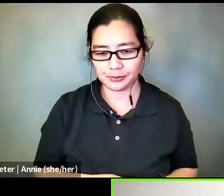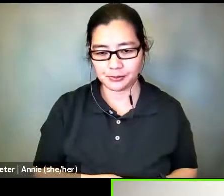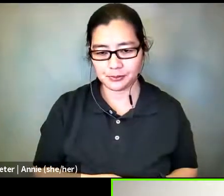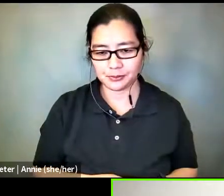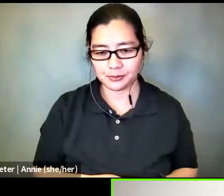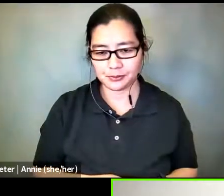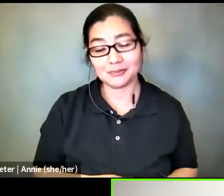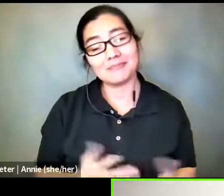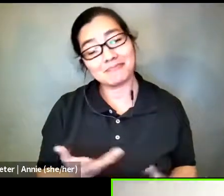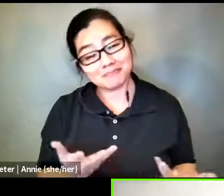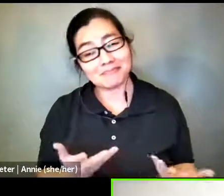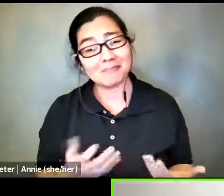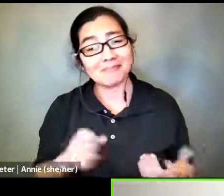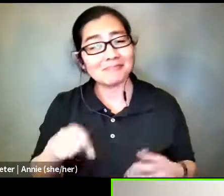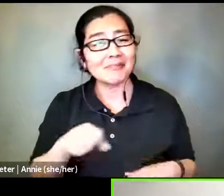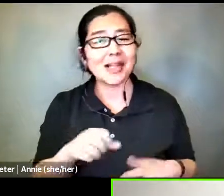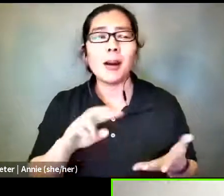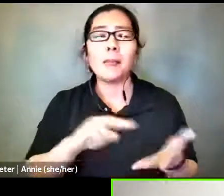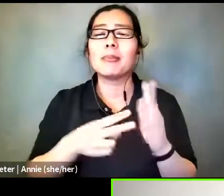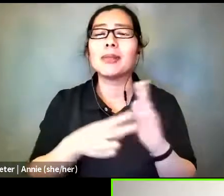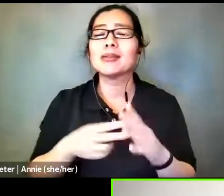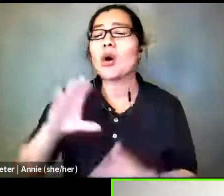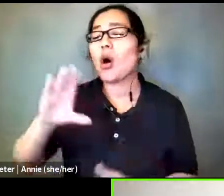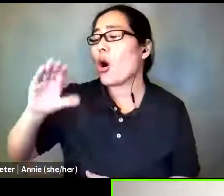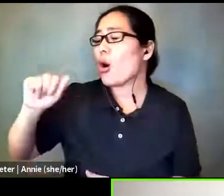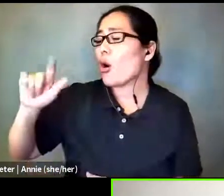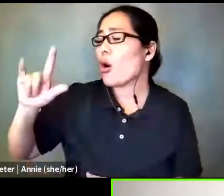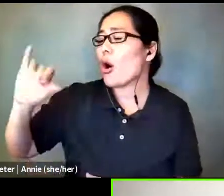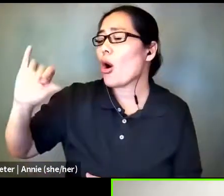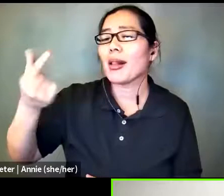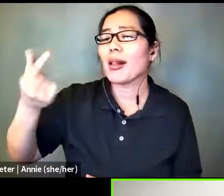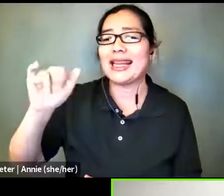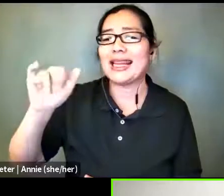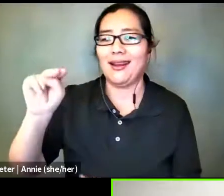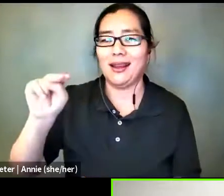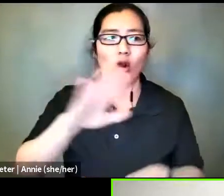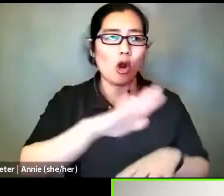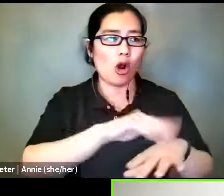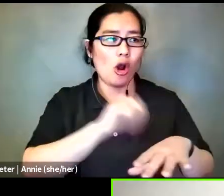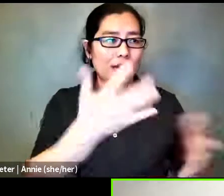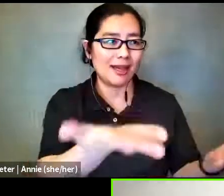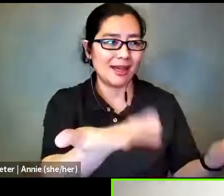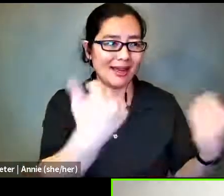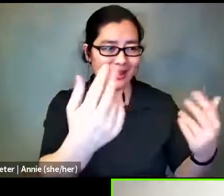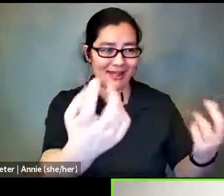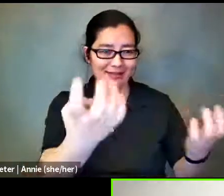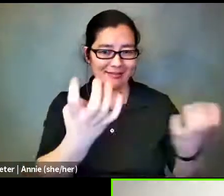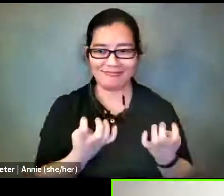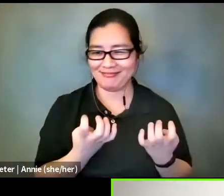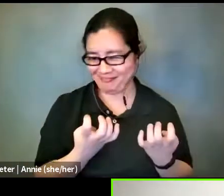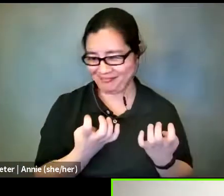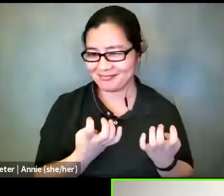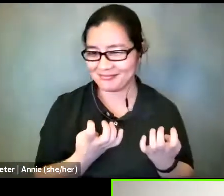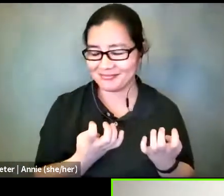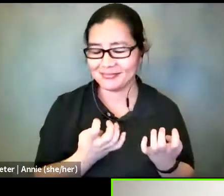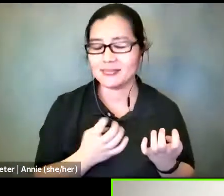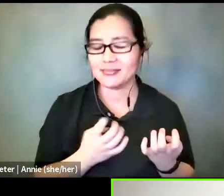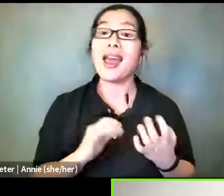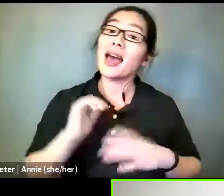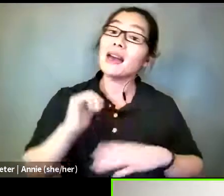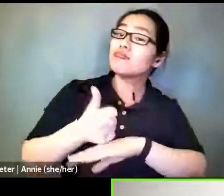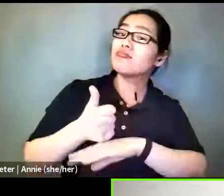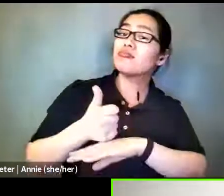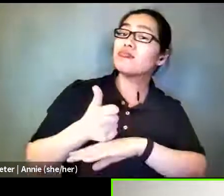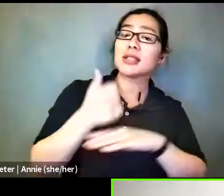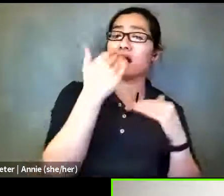them in to participate. Call them in and recognize that and even setting parameters for how you're going to have a